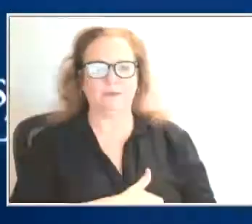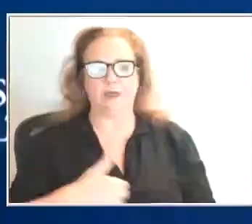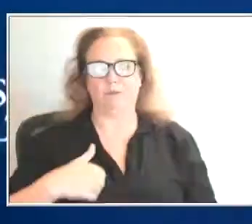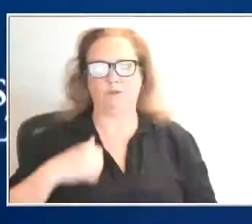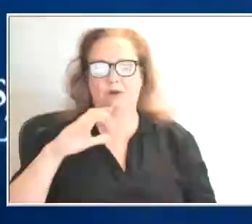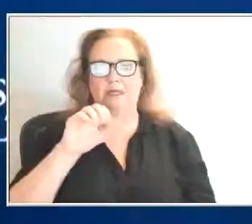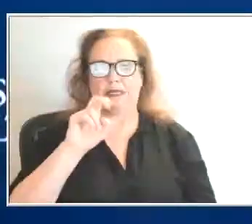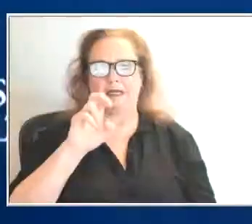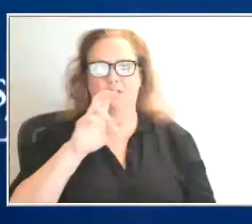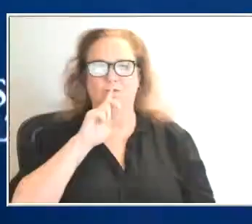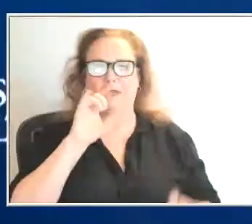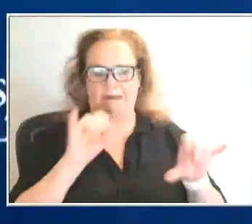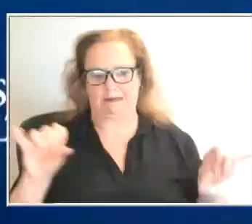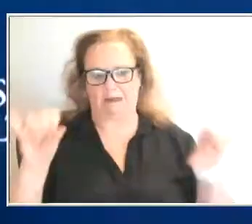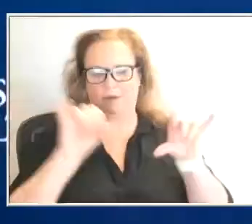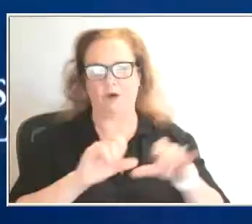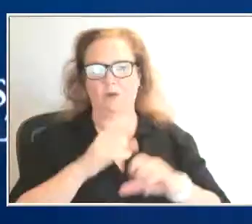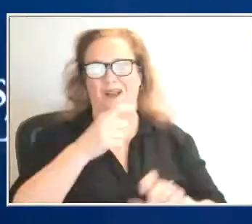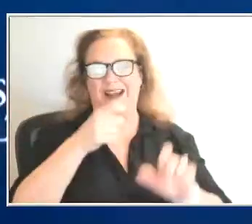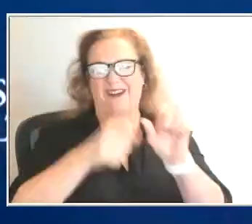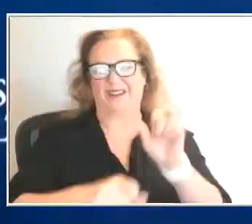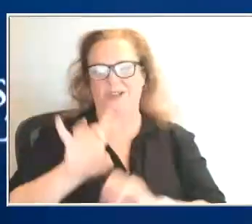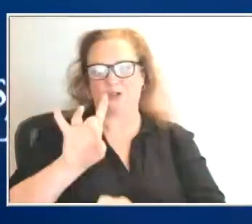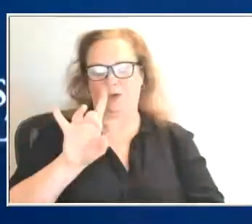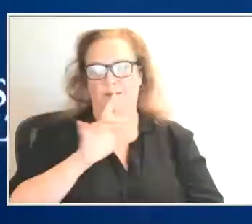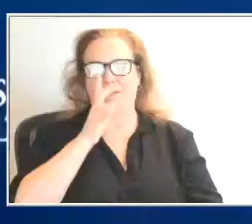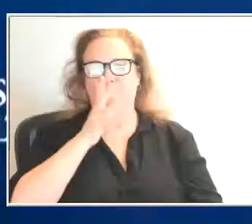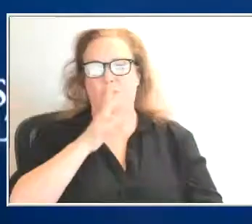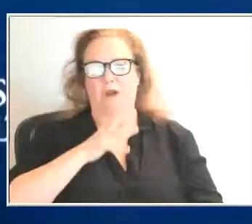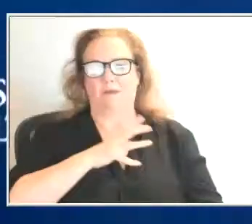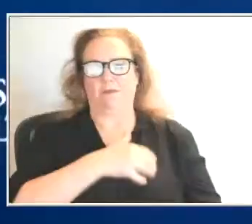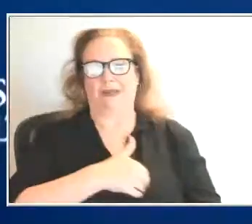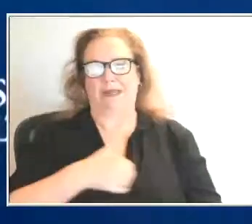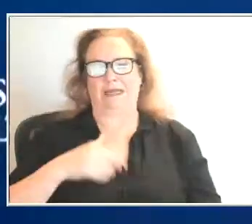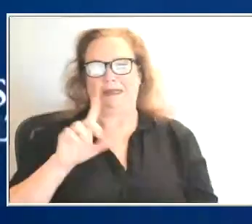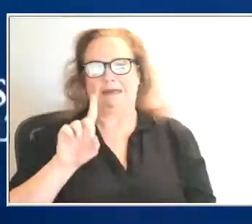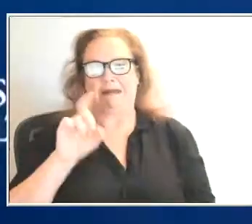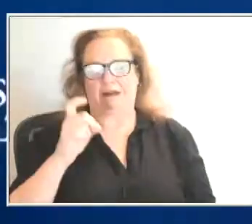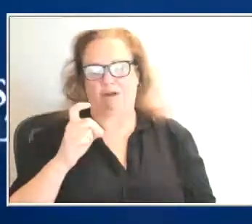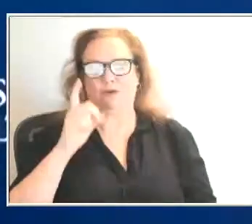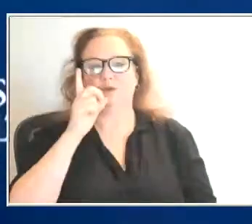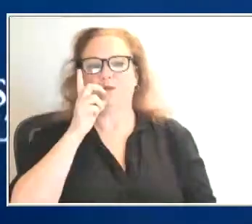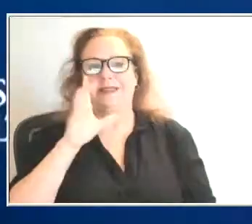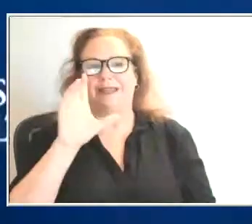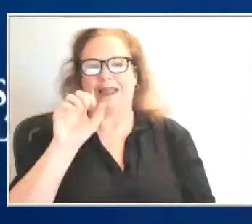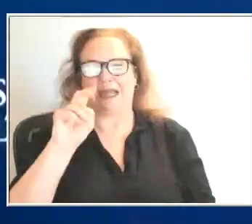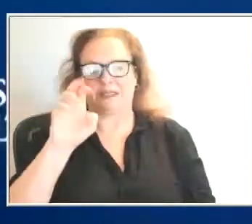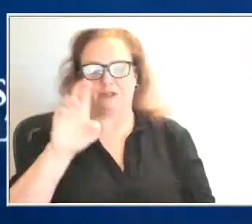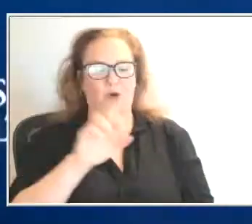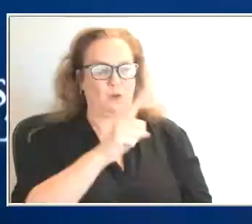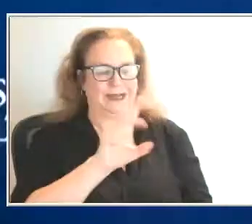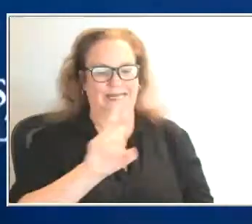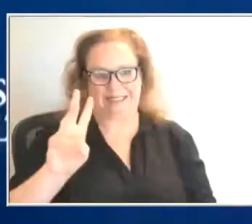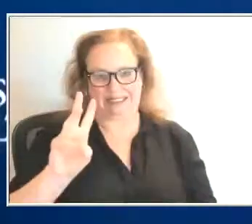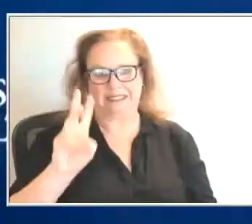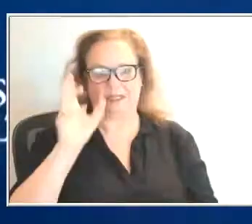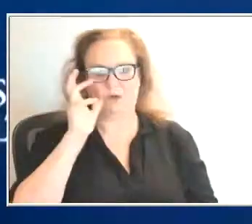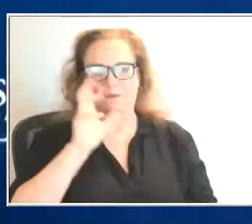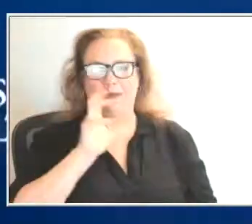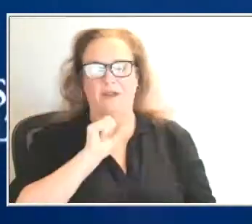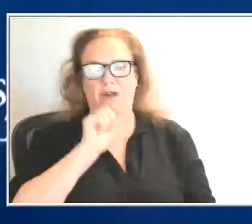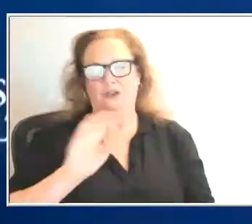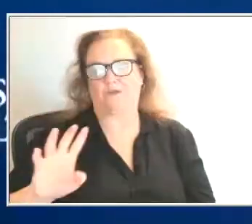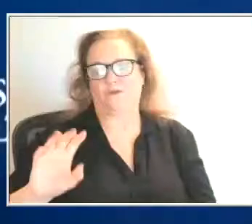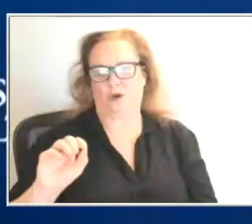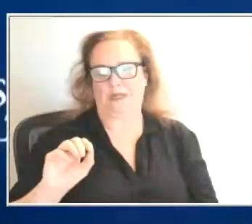common. 1 in 8 women will be diagnosed with breast cancer in their lifetime, and 1 in 6 of those women will be in their 40s.